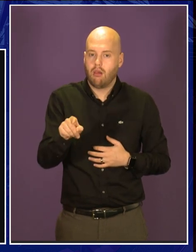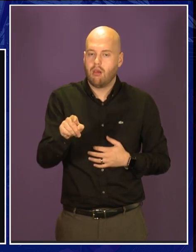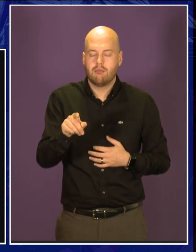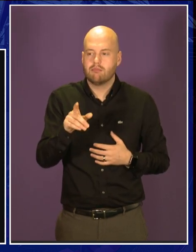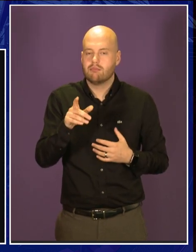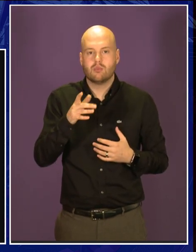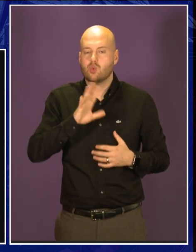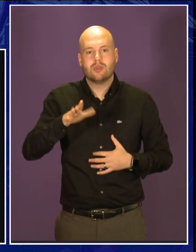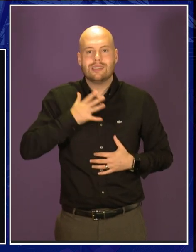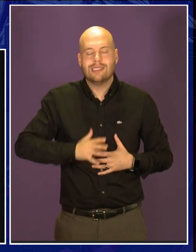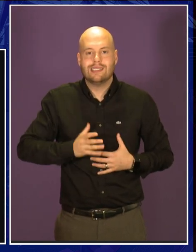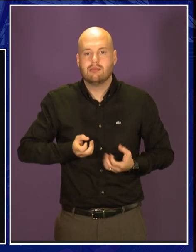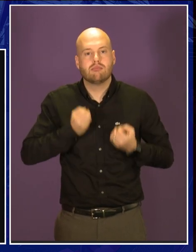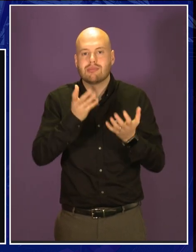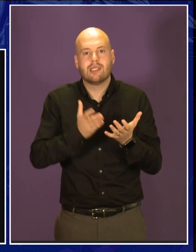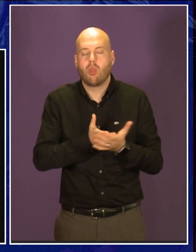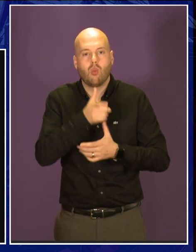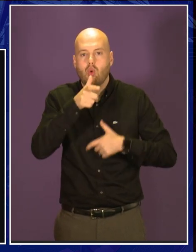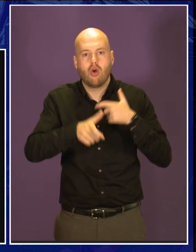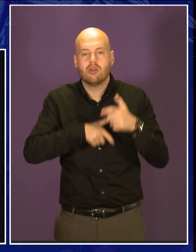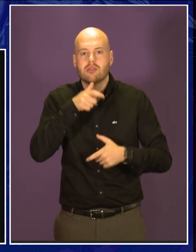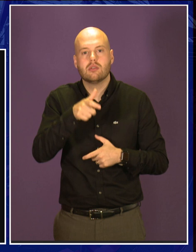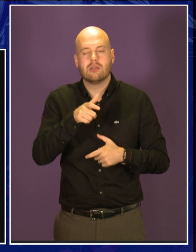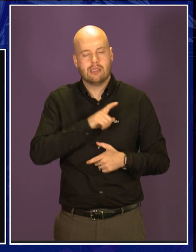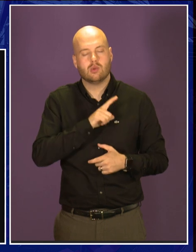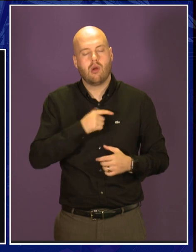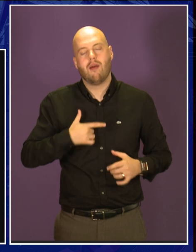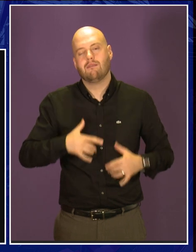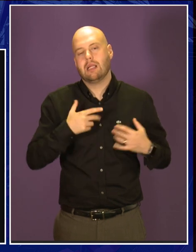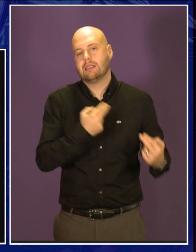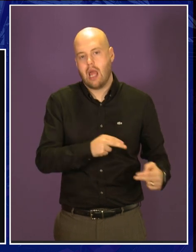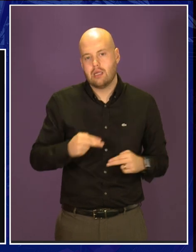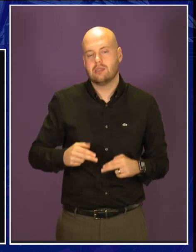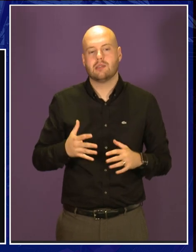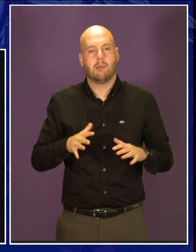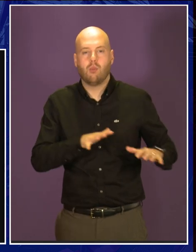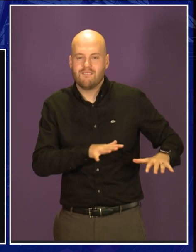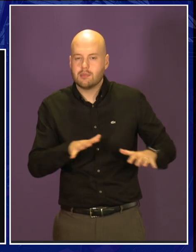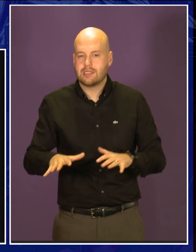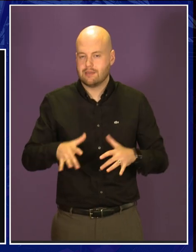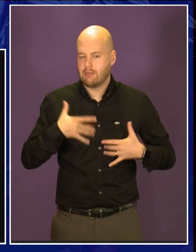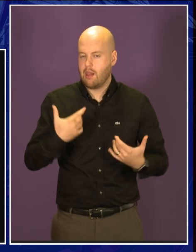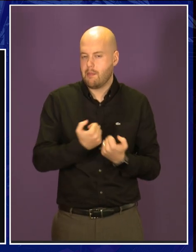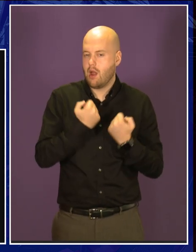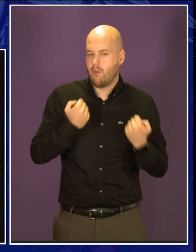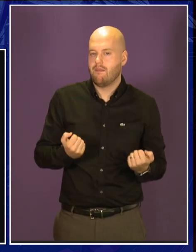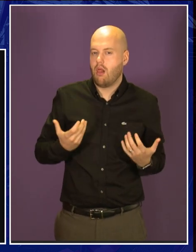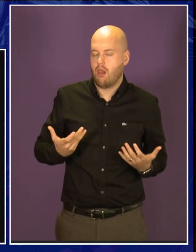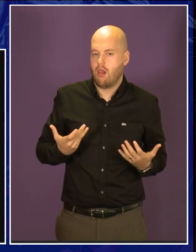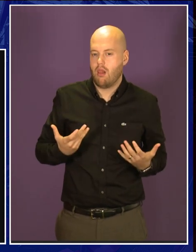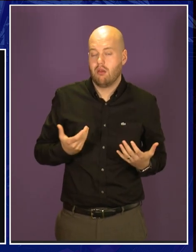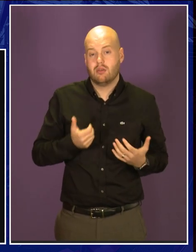words. That's why I find movement and dancing so powerful, or even any other medium of art